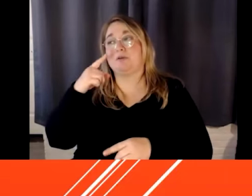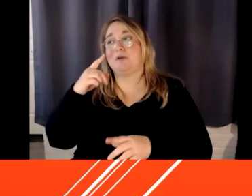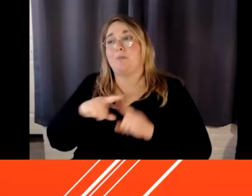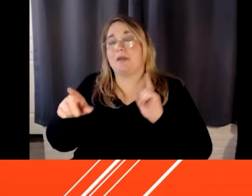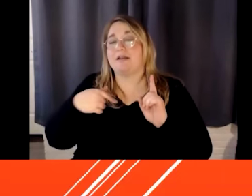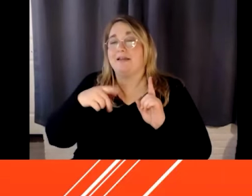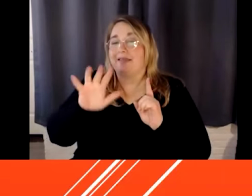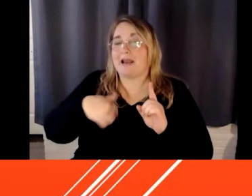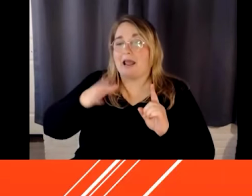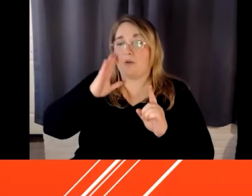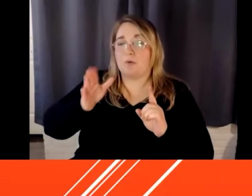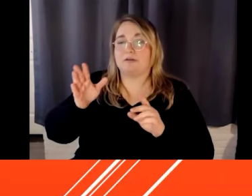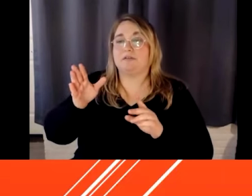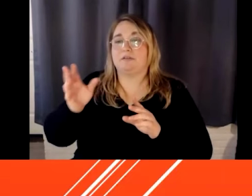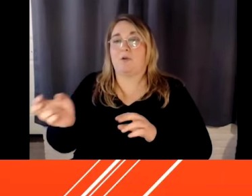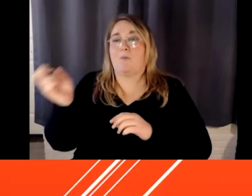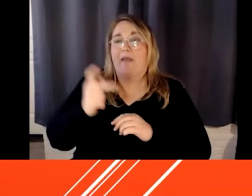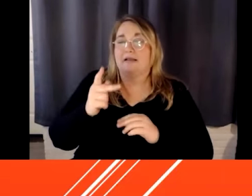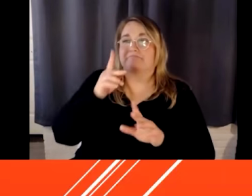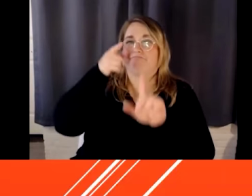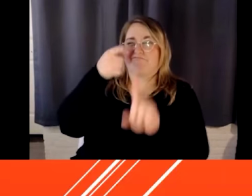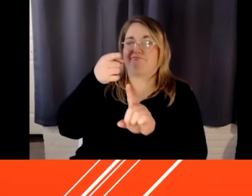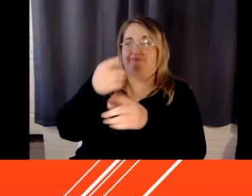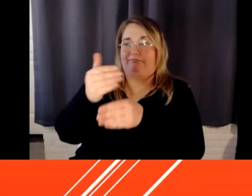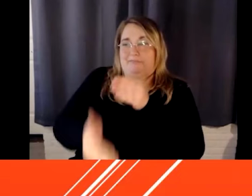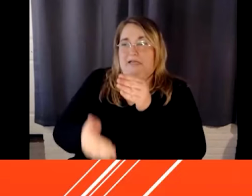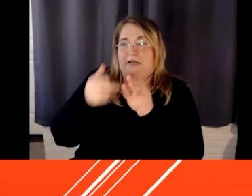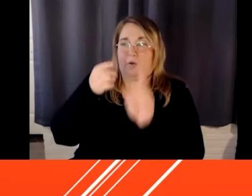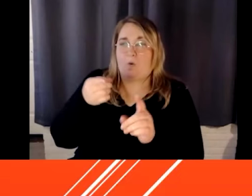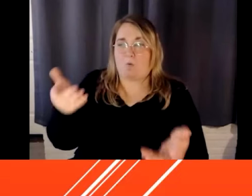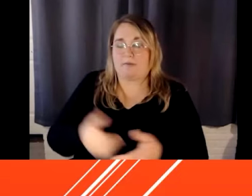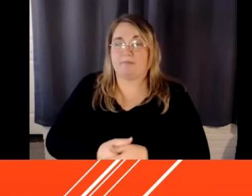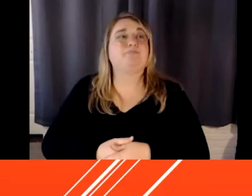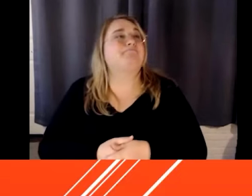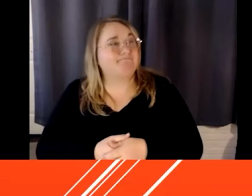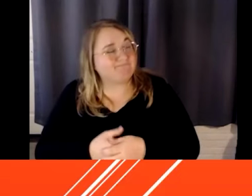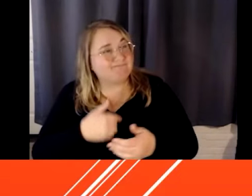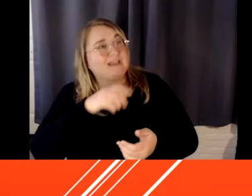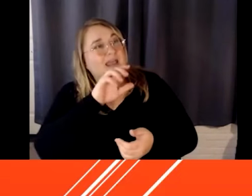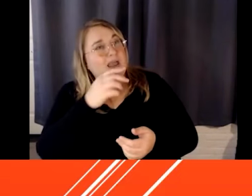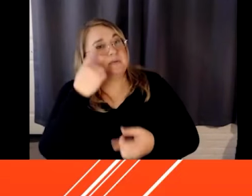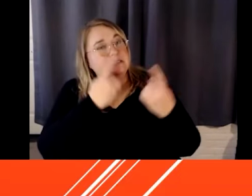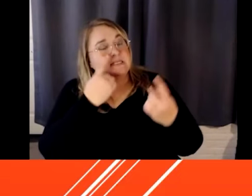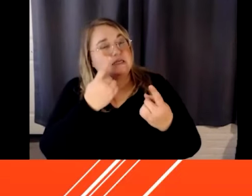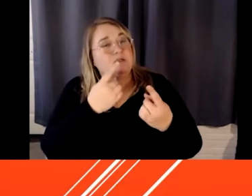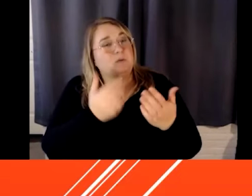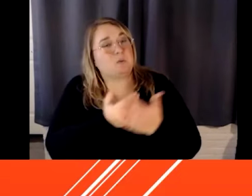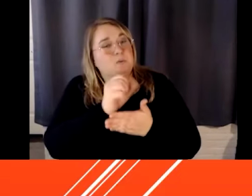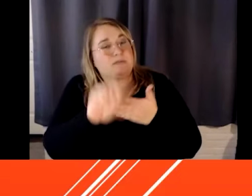we start the semester on Monday, I want to get some kind of a CBE statement into simple